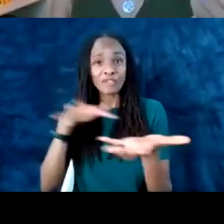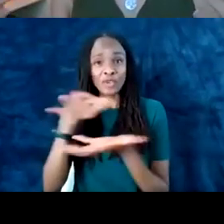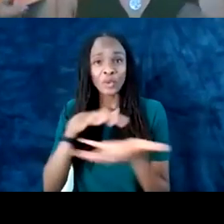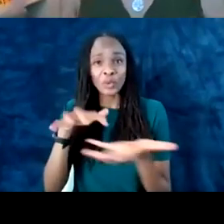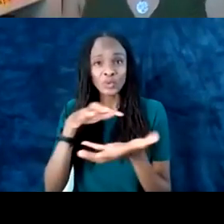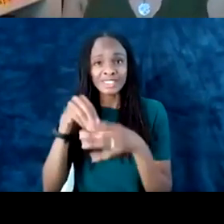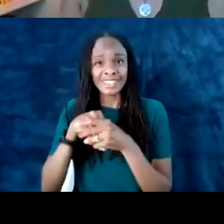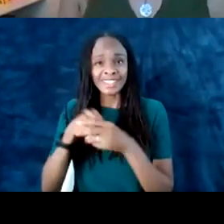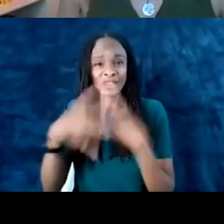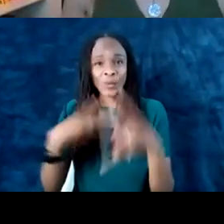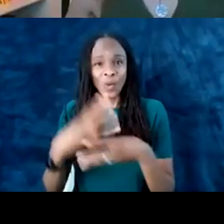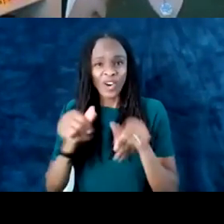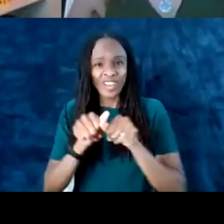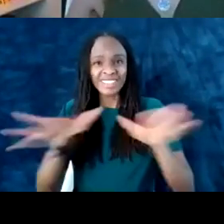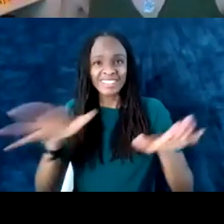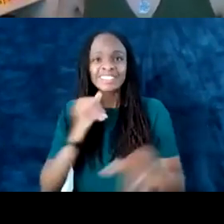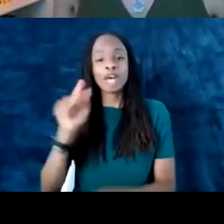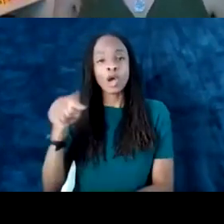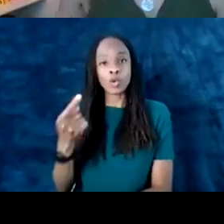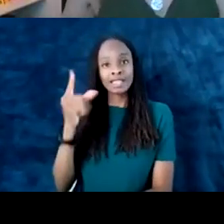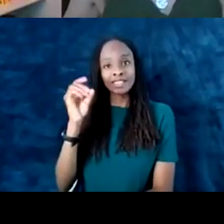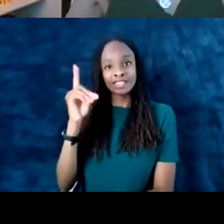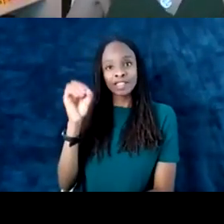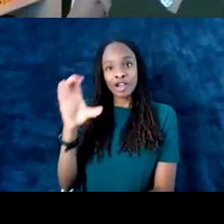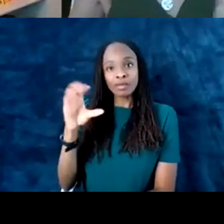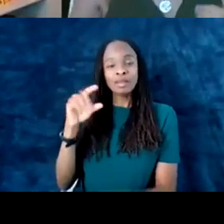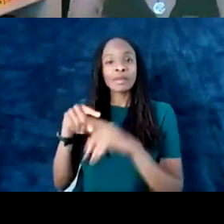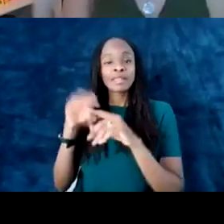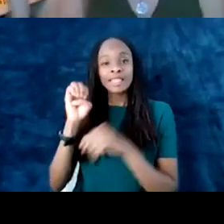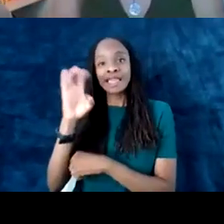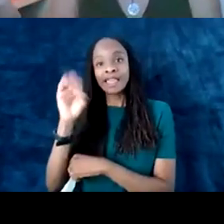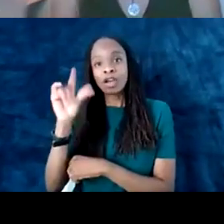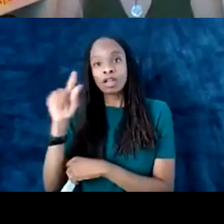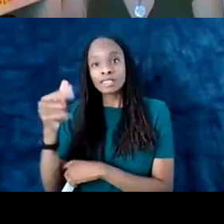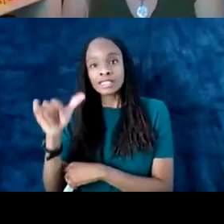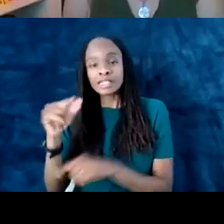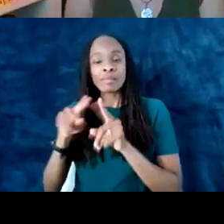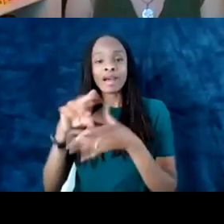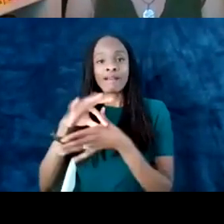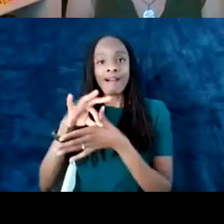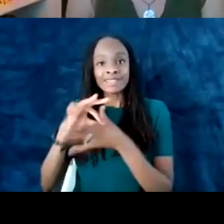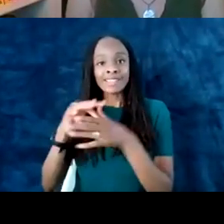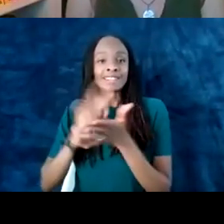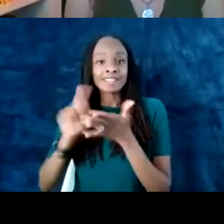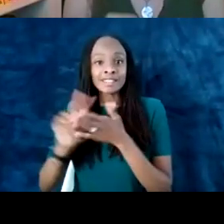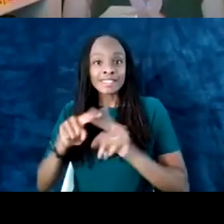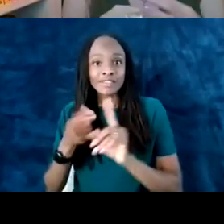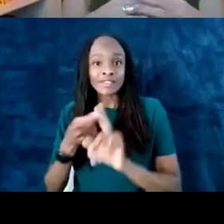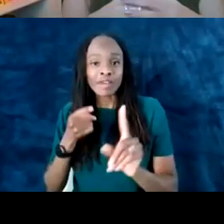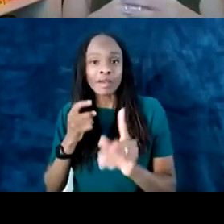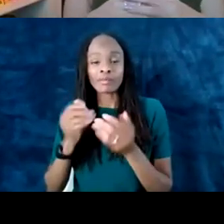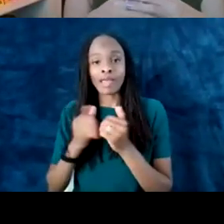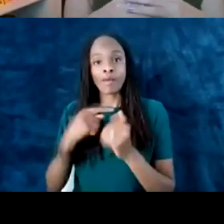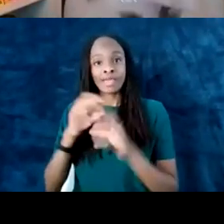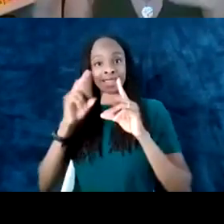in the world, not just speaking of the documentary ecology, but content studies, very different from studies where we examine humans. And of